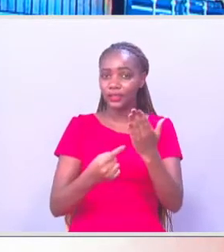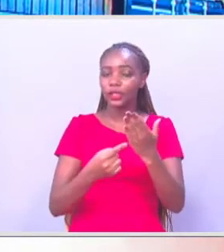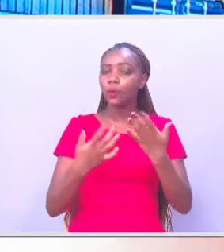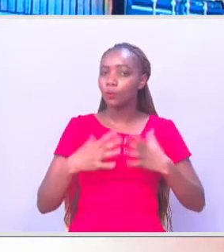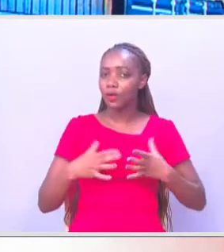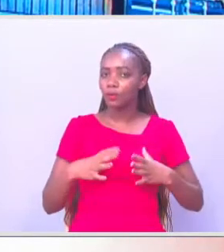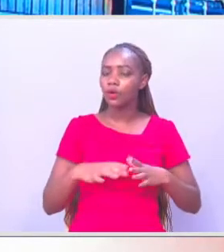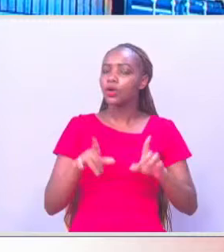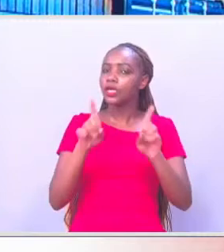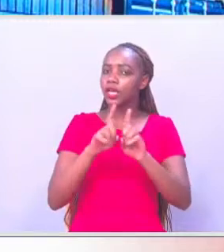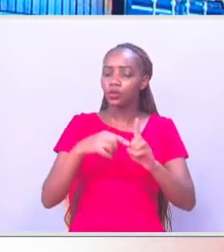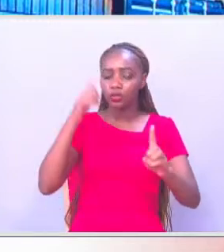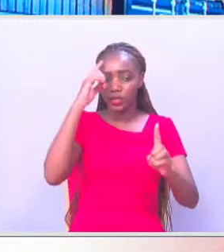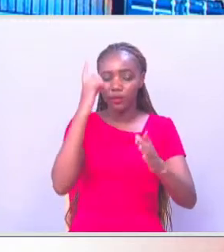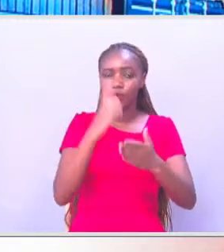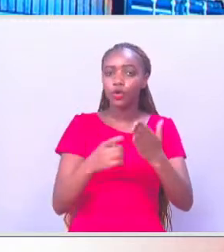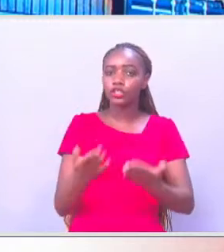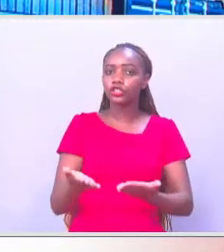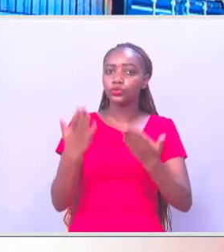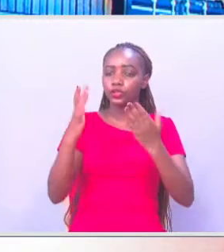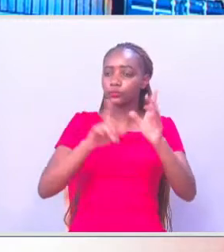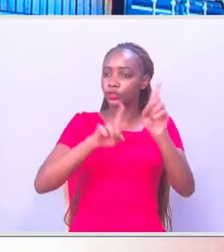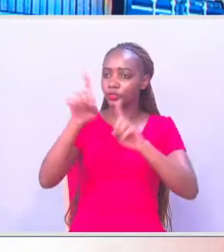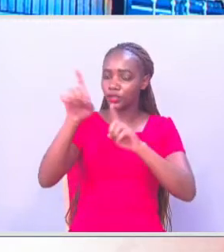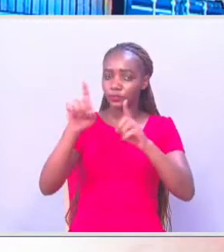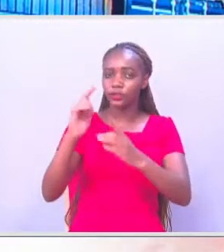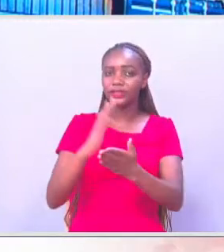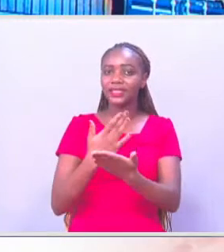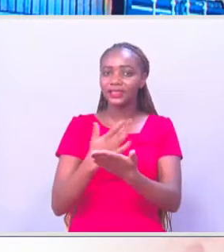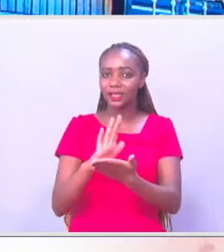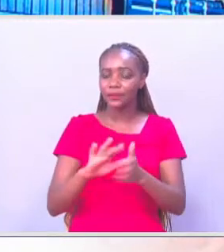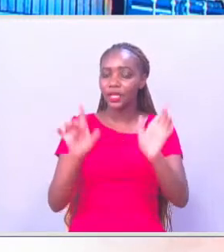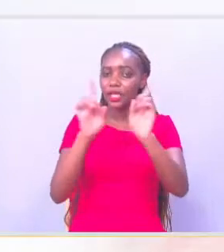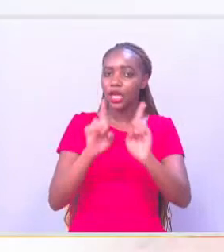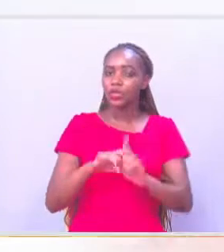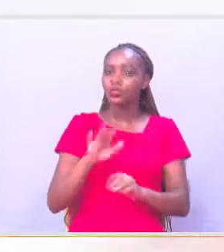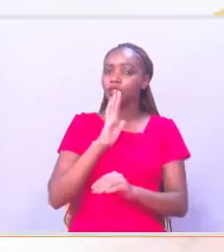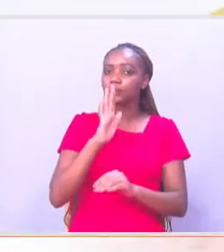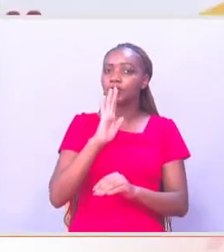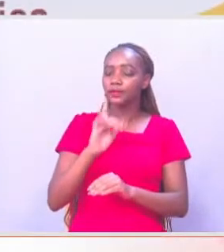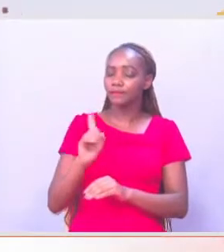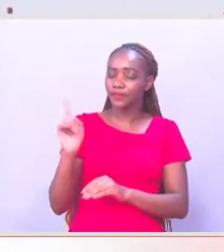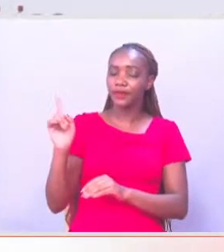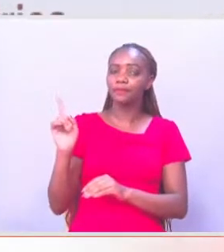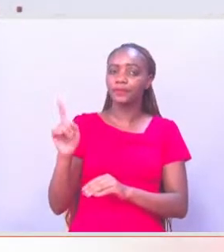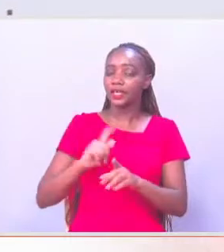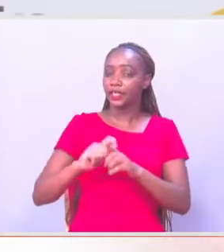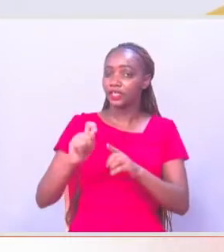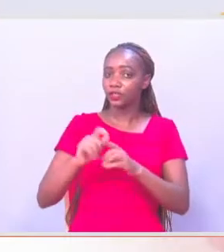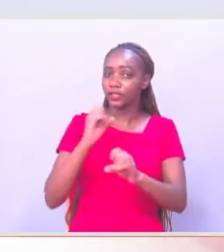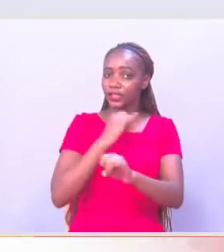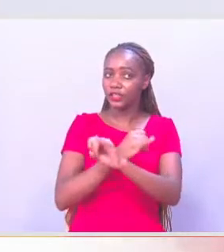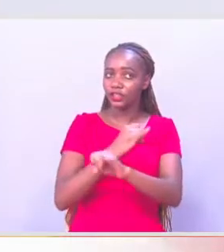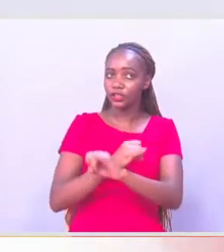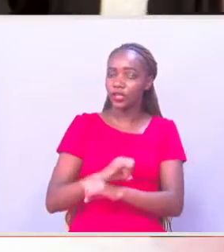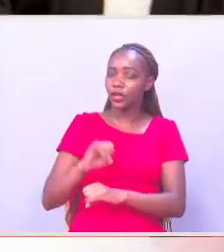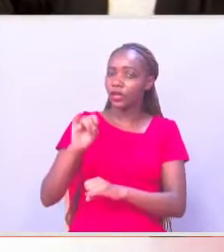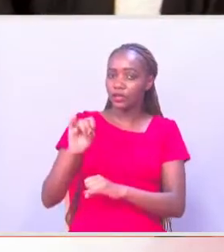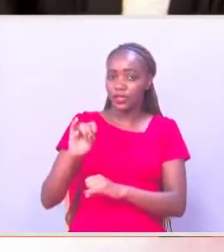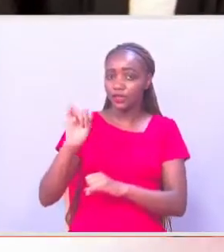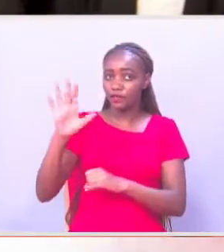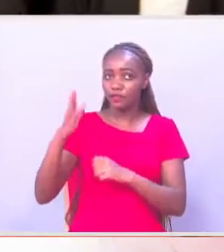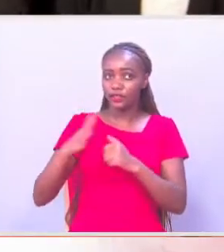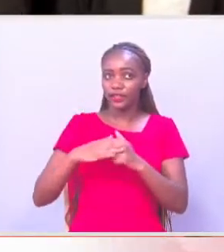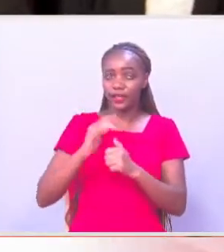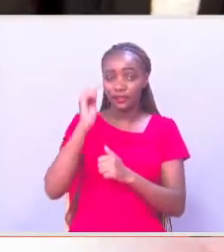as a way to boost the transport and logistics sector. Speaking during the Railway Training Institute 59th graduation